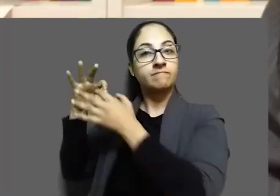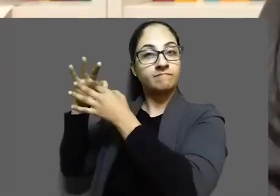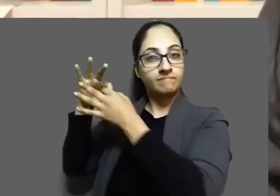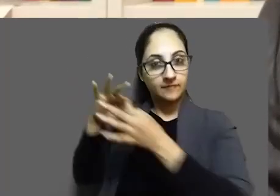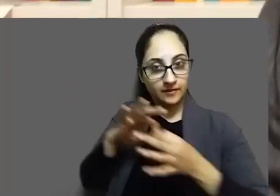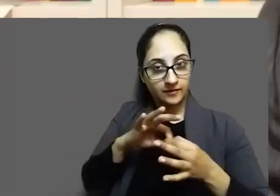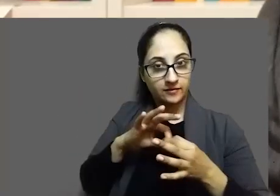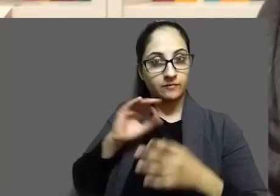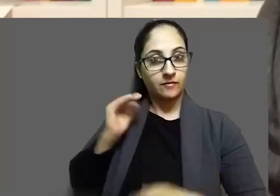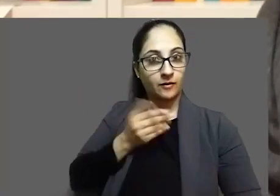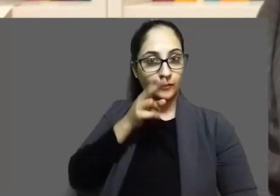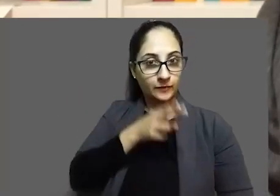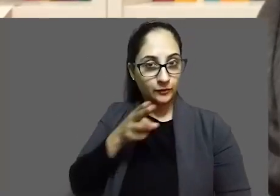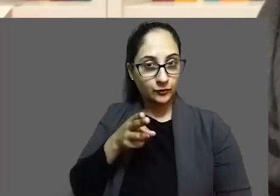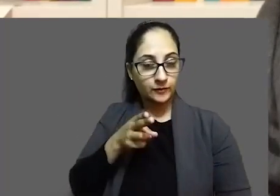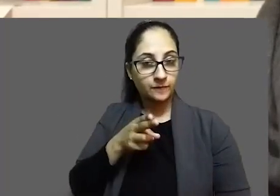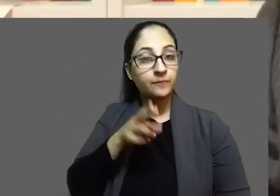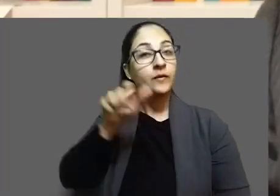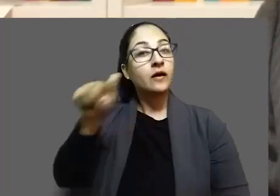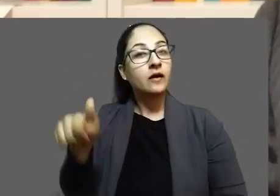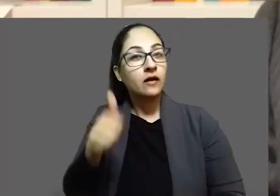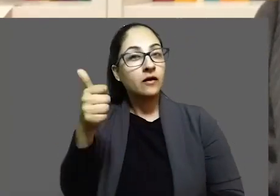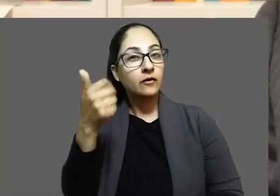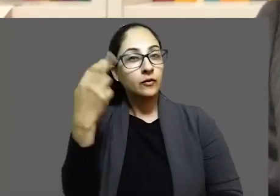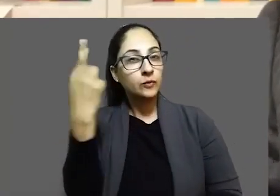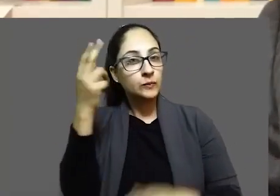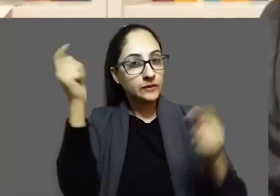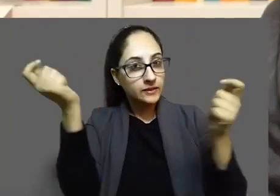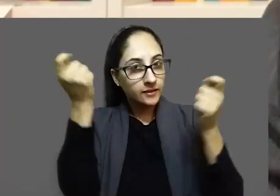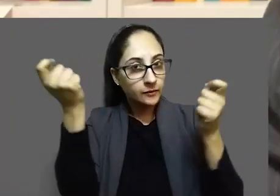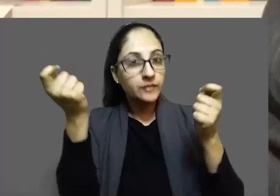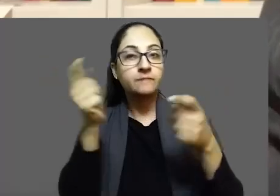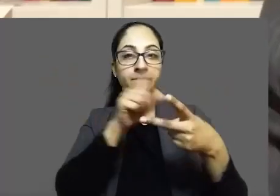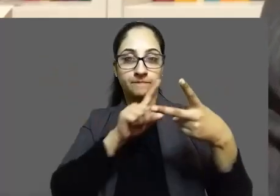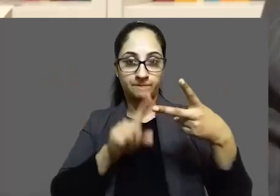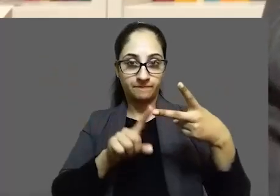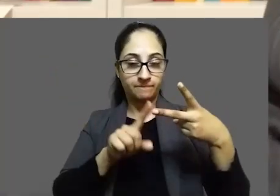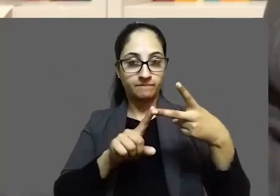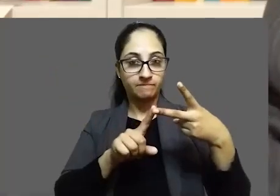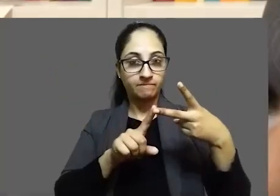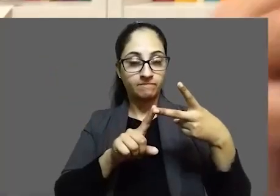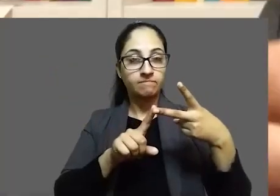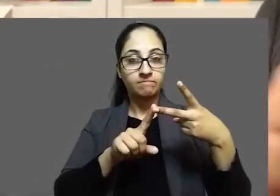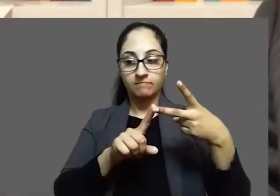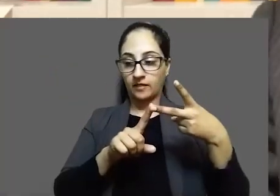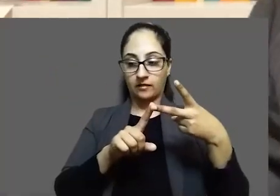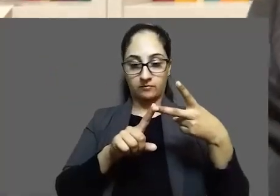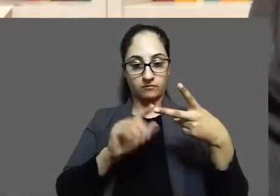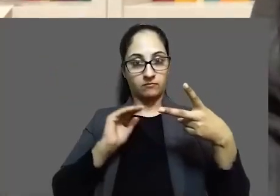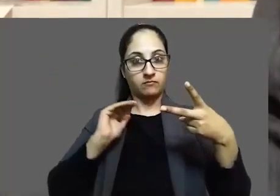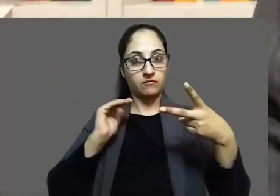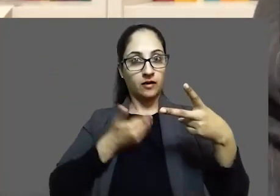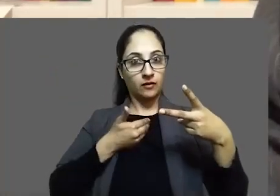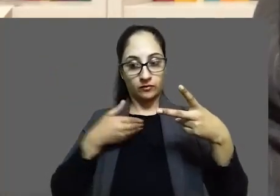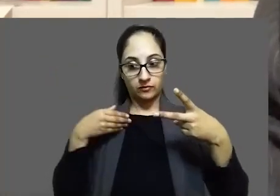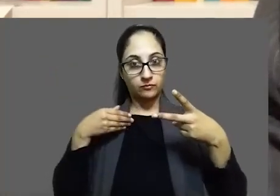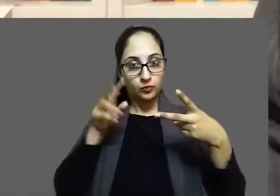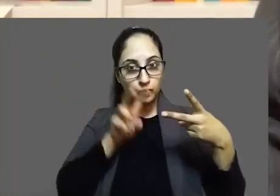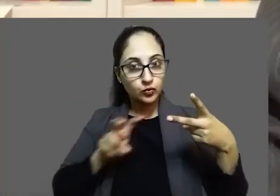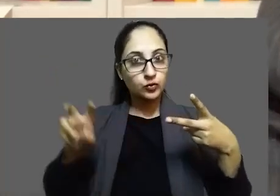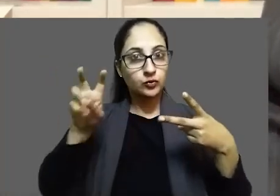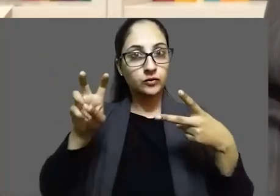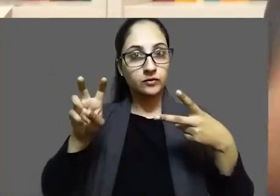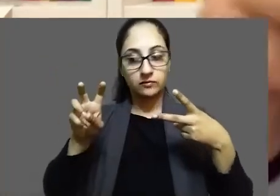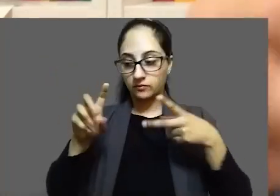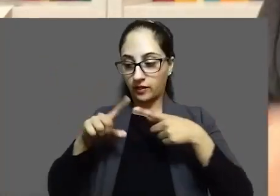The second reason I would suggest that we do these commemorations is to say this is how we got here. It's not just about the history, but it's